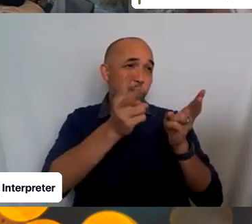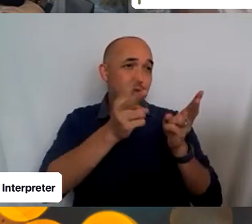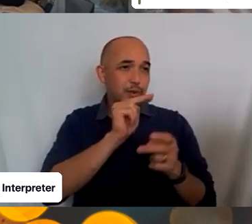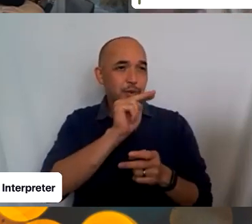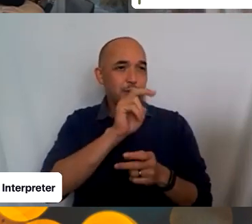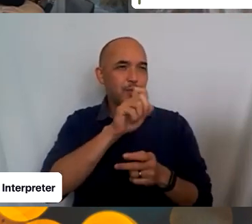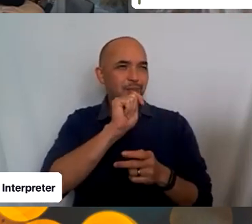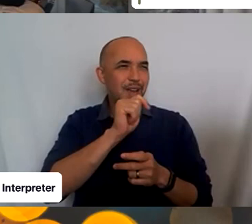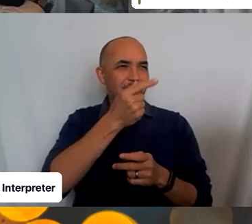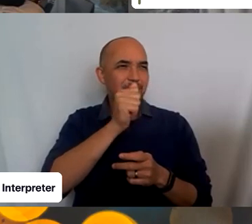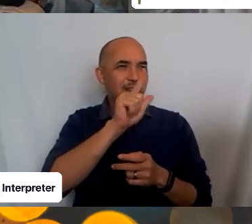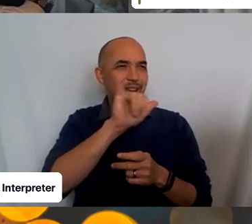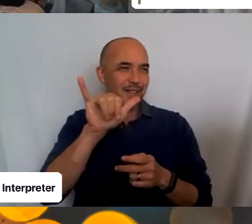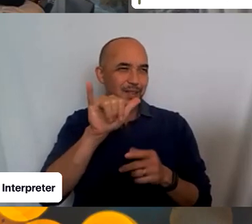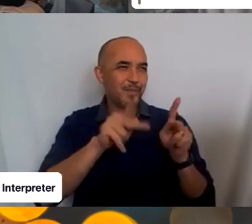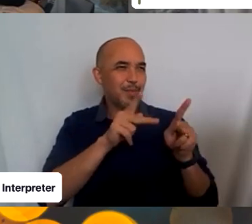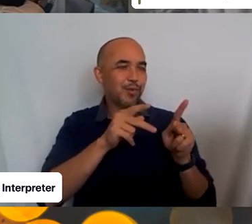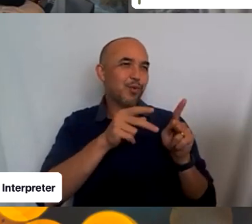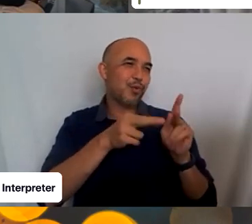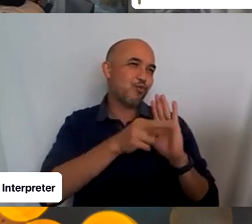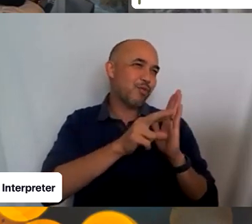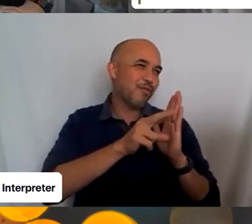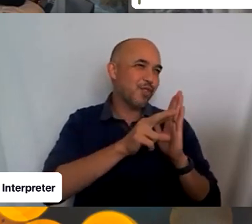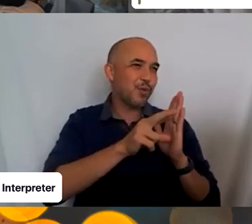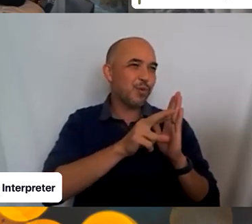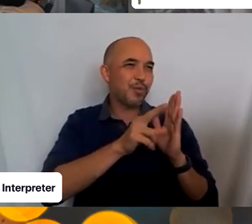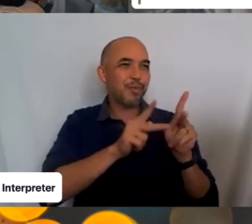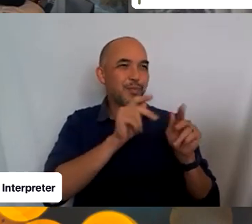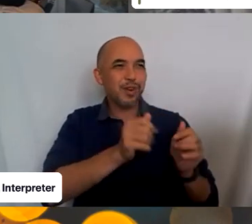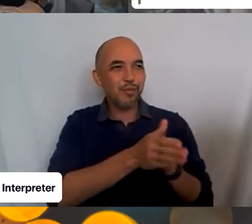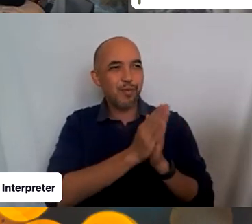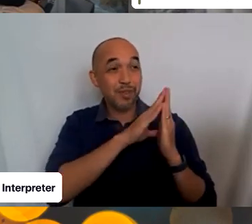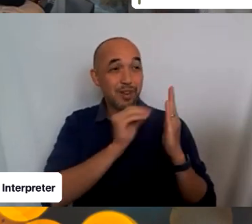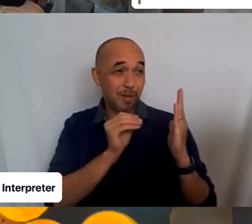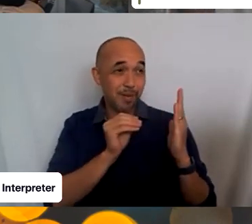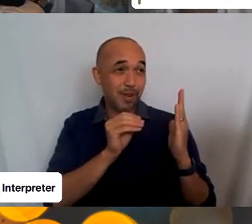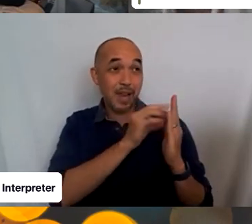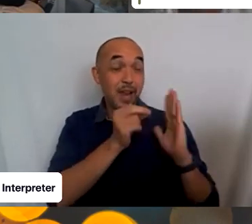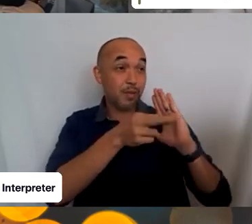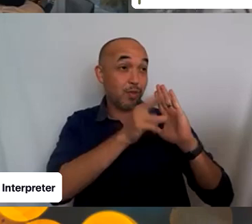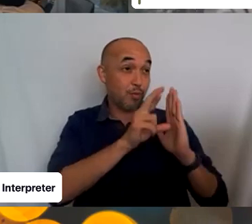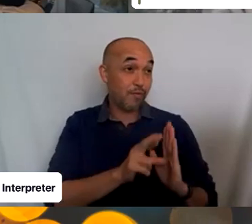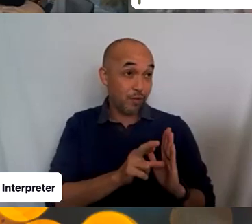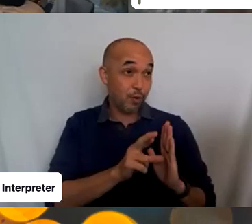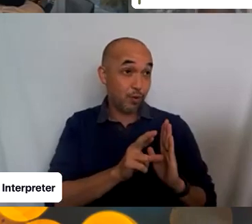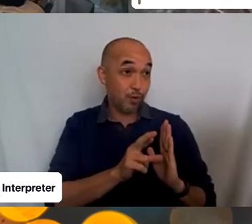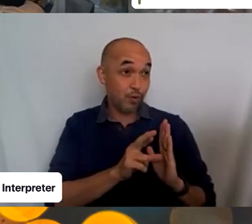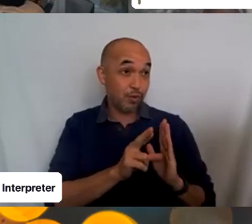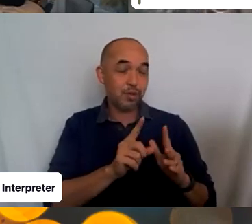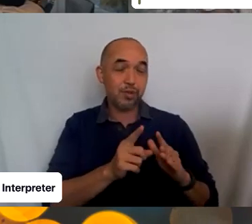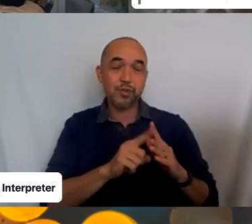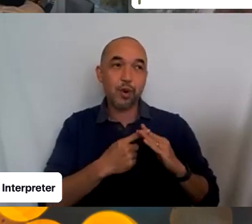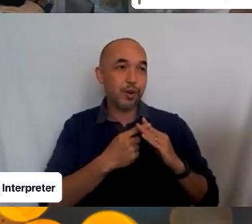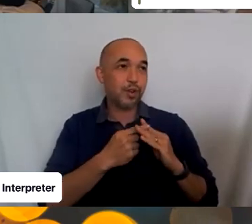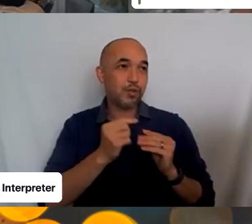early, you know, copies of books. And I mean, the reviews started just, you know, coming in, and every